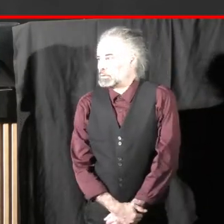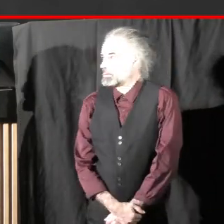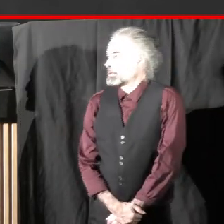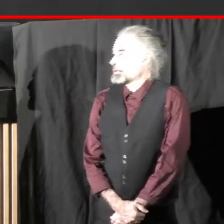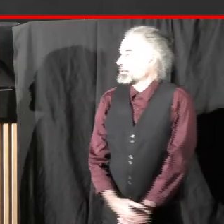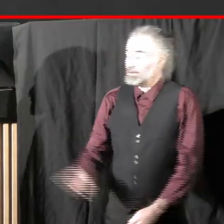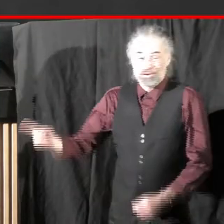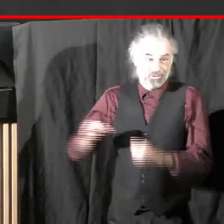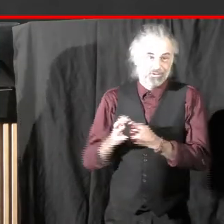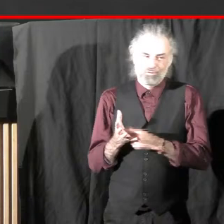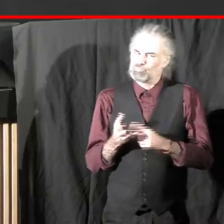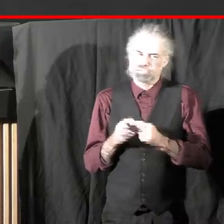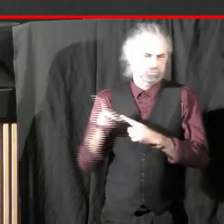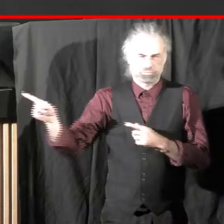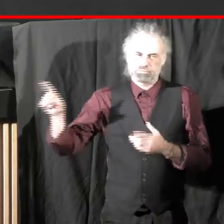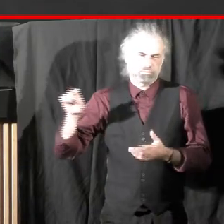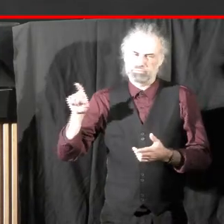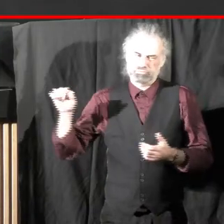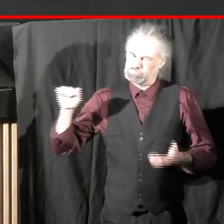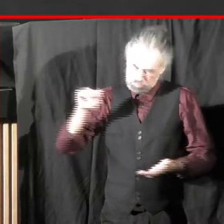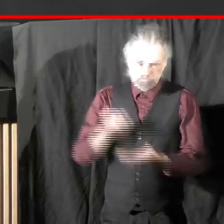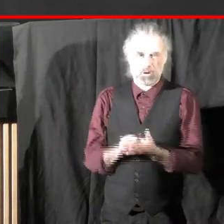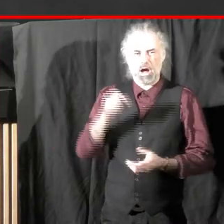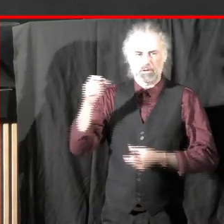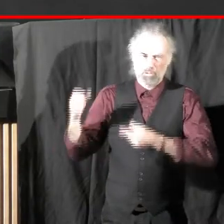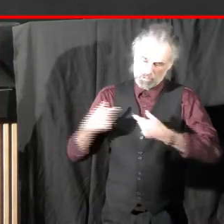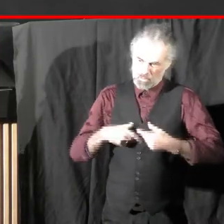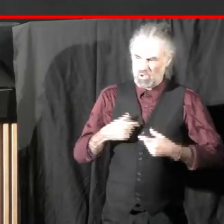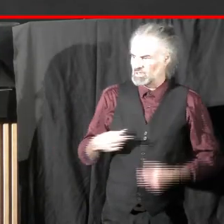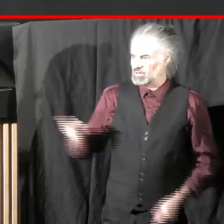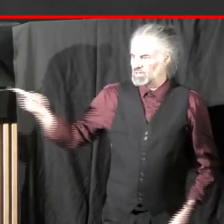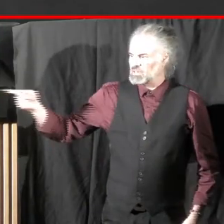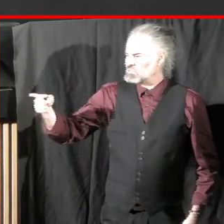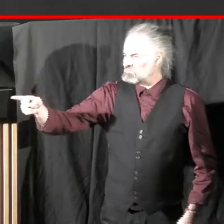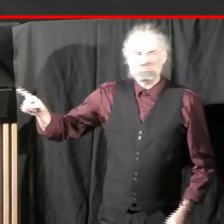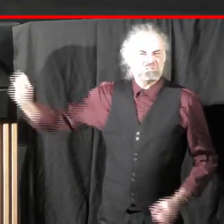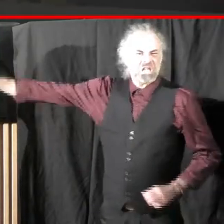Bruce is really the most relevant person. He's doing all of the checking at the